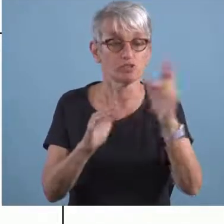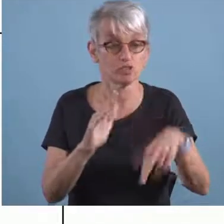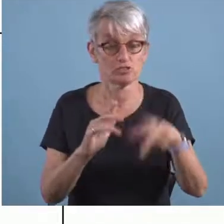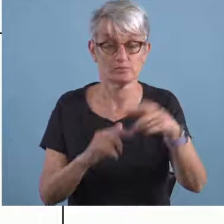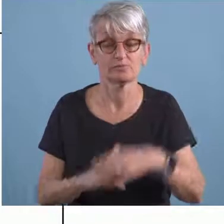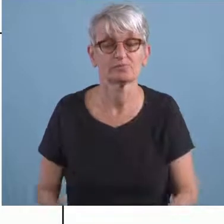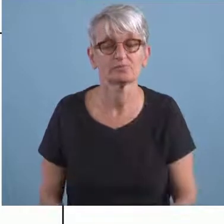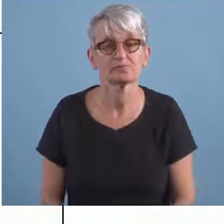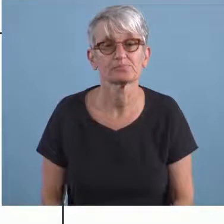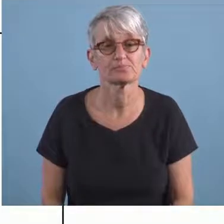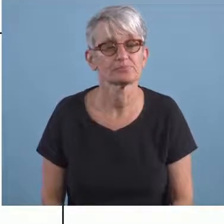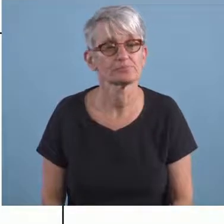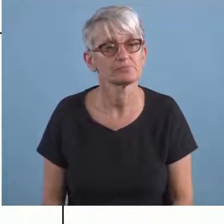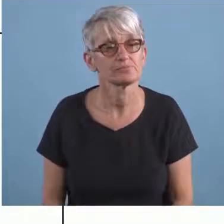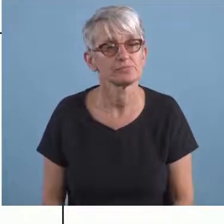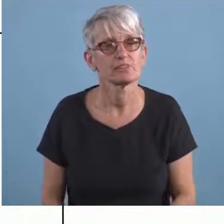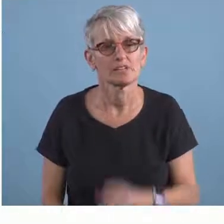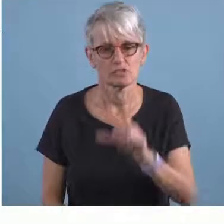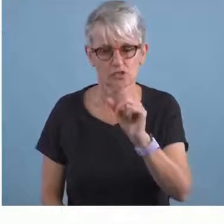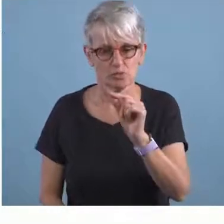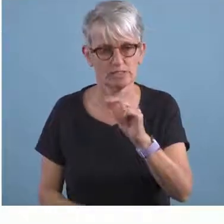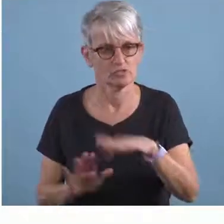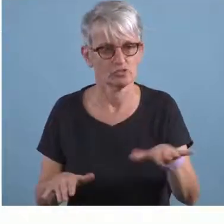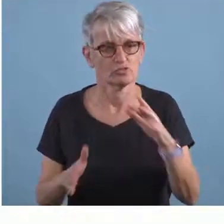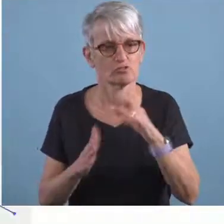study on these 20 kids. Next slide.